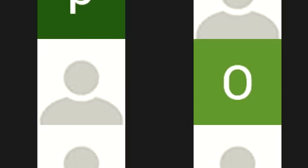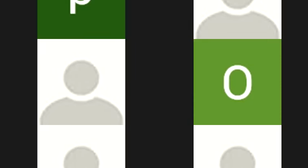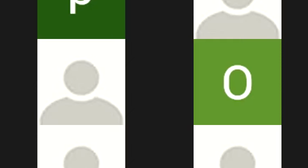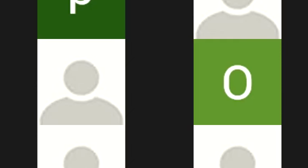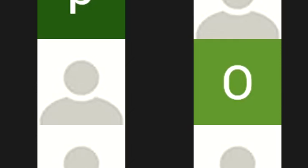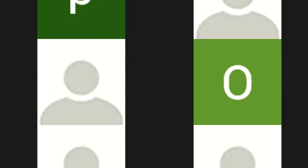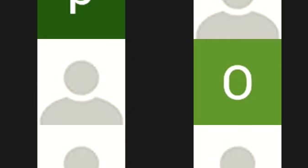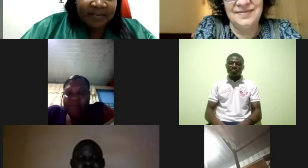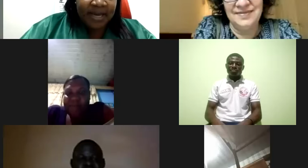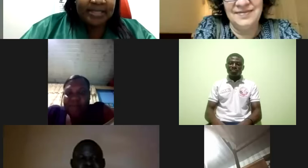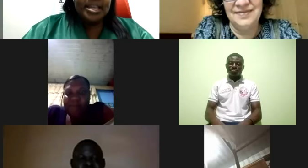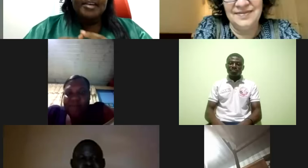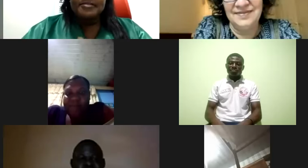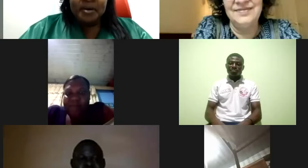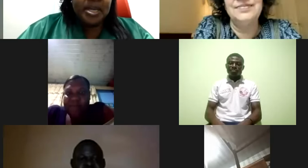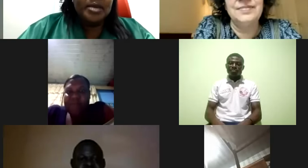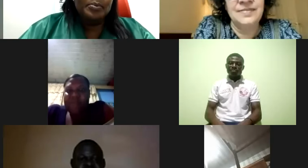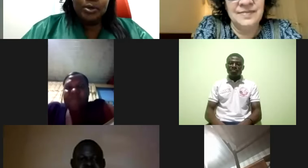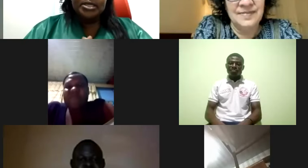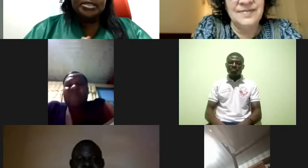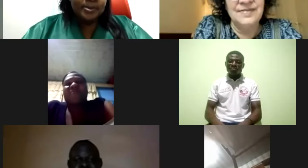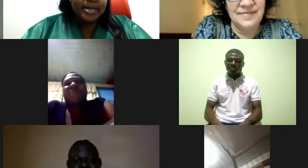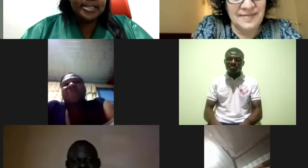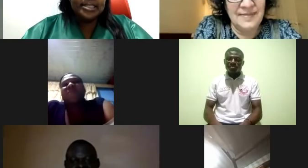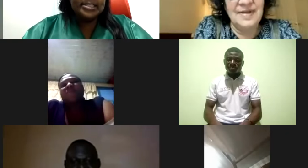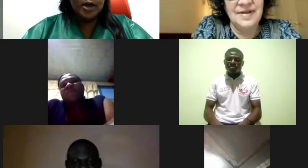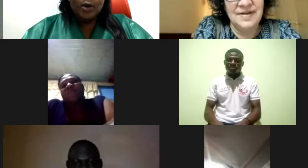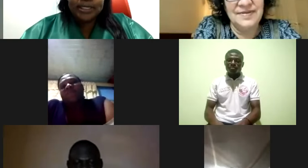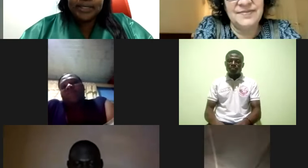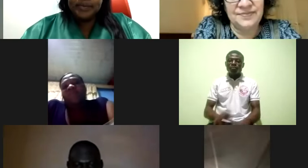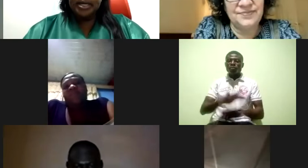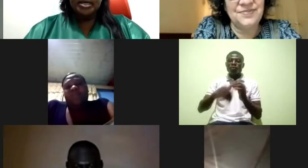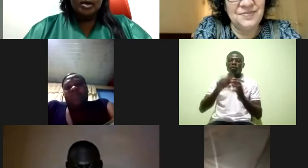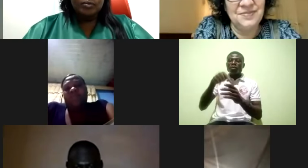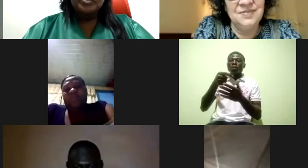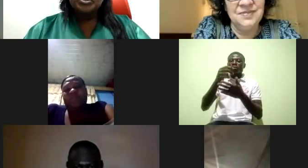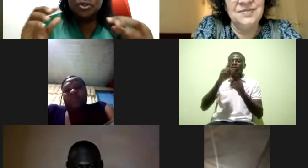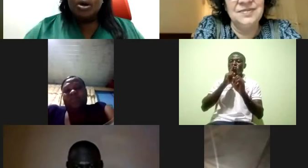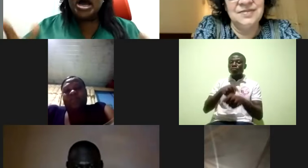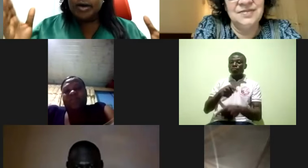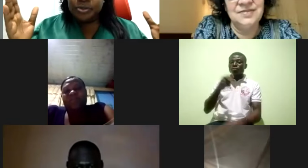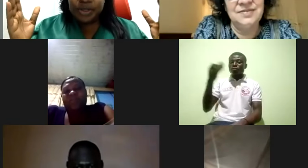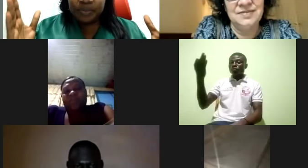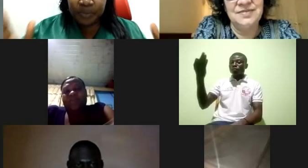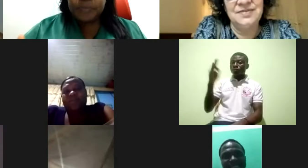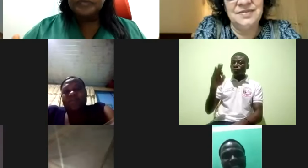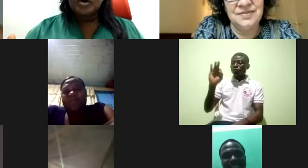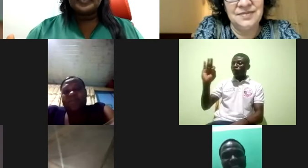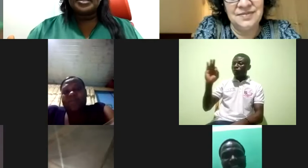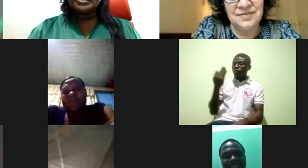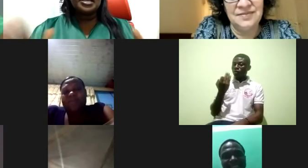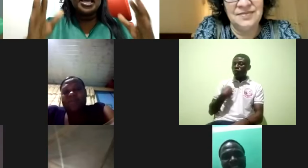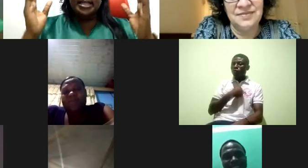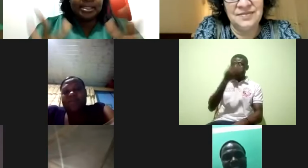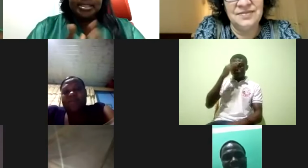Yes, please send us your feedbacks. They are very important to us. It is the only way we would know how to improve